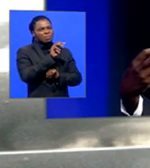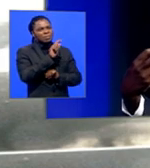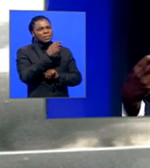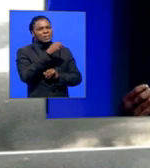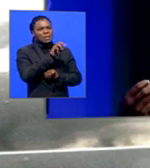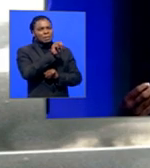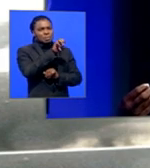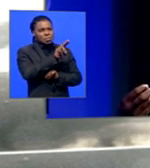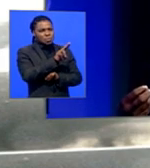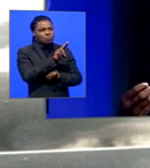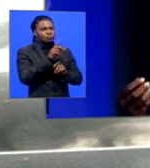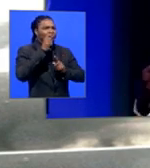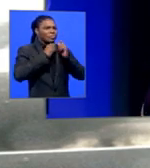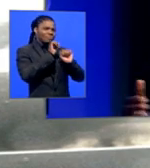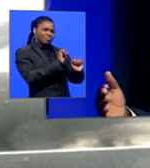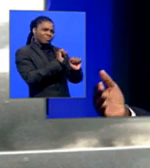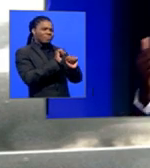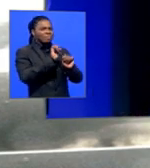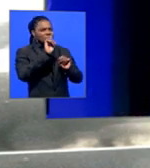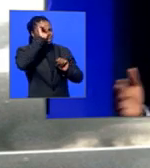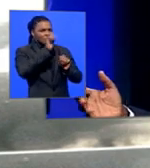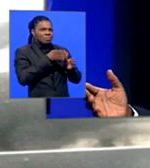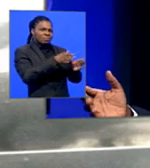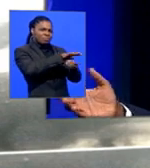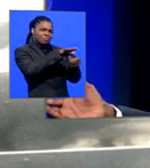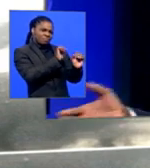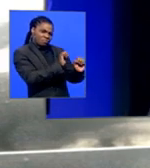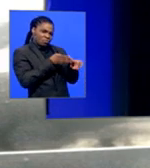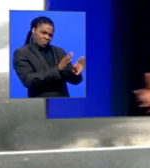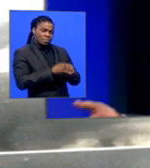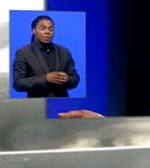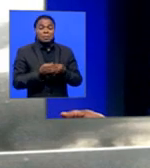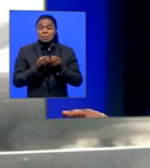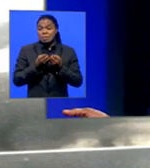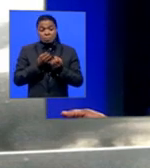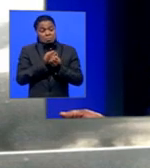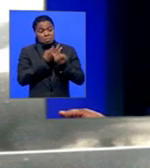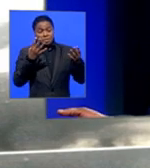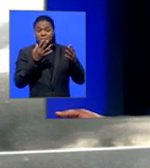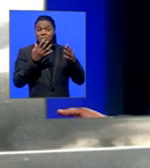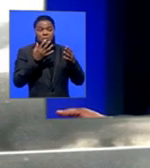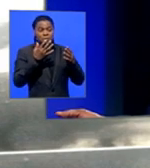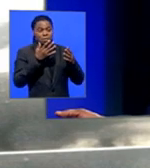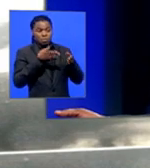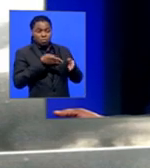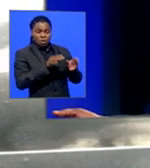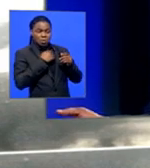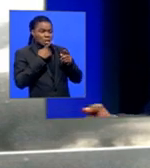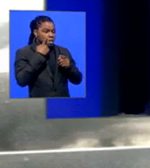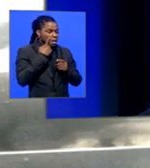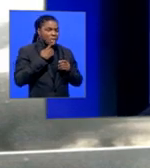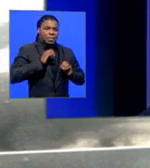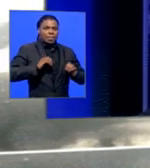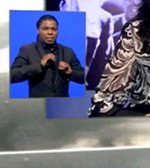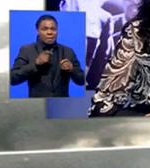Tembu tradition. Yeah. And then behind the scene, there will be a lot of them. There are a lot of them that we have not seen, you know, as well. No, I imagine